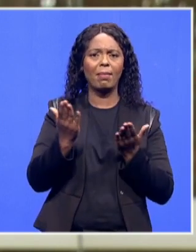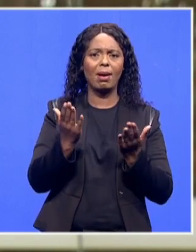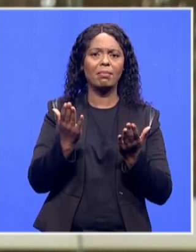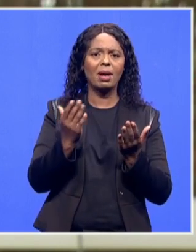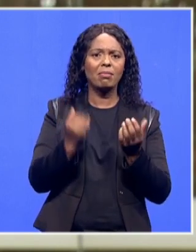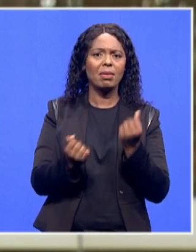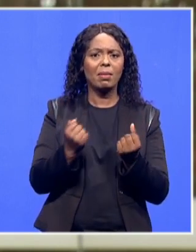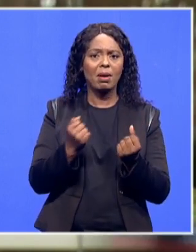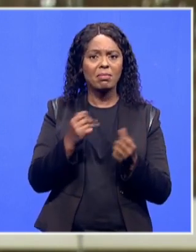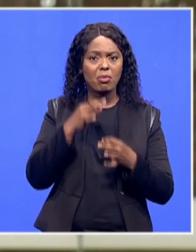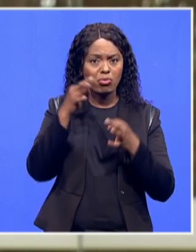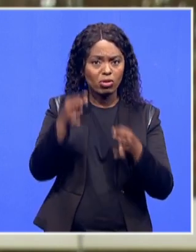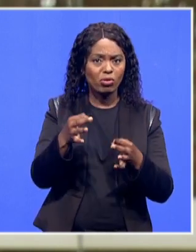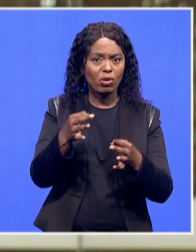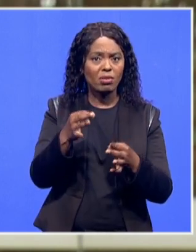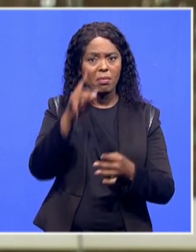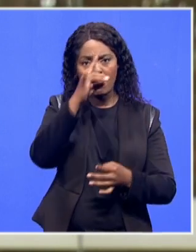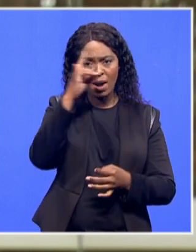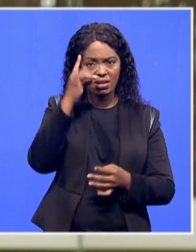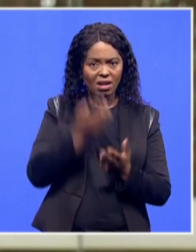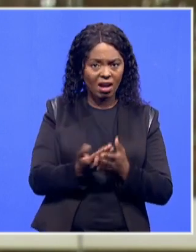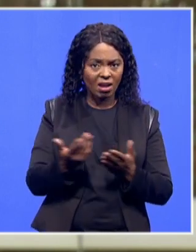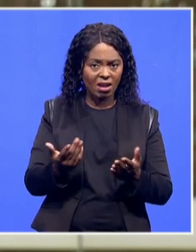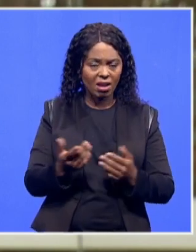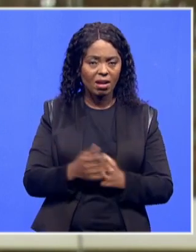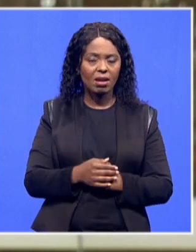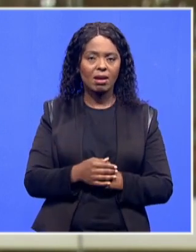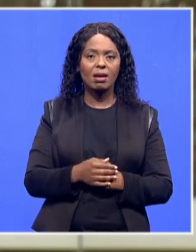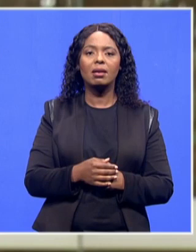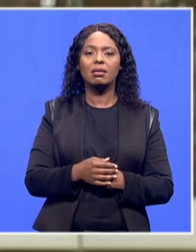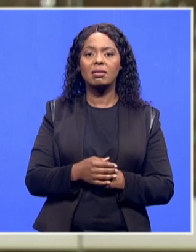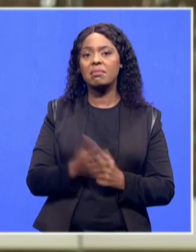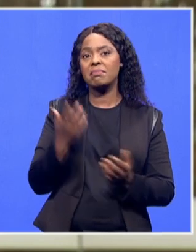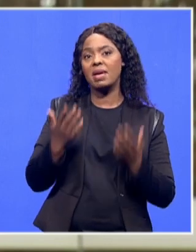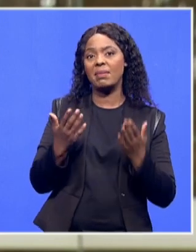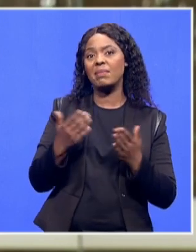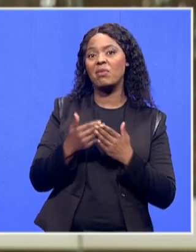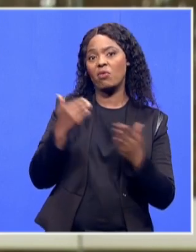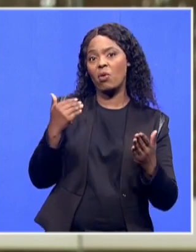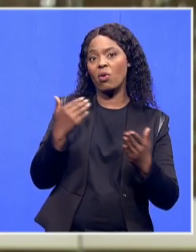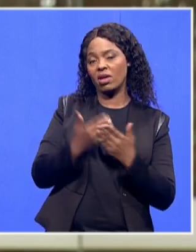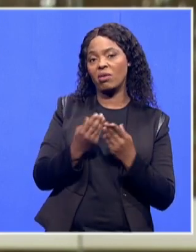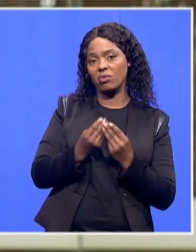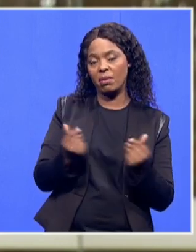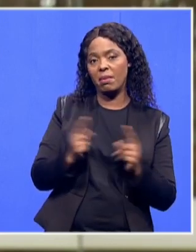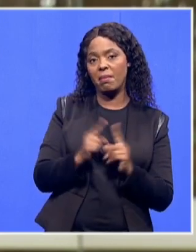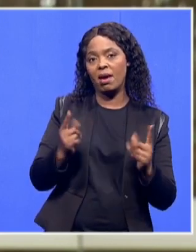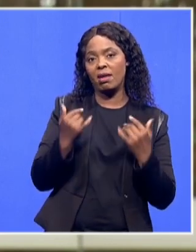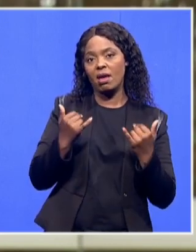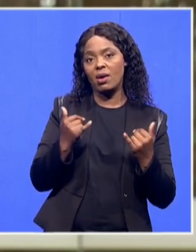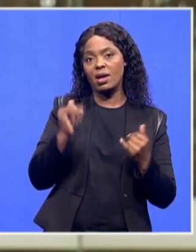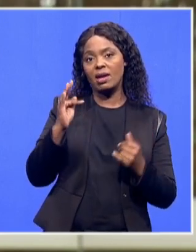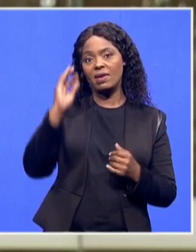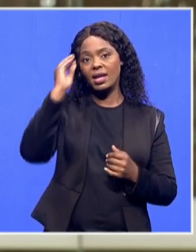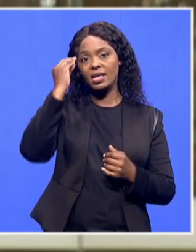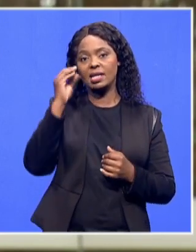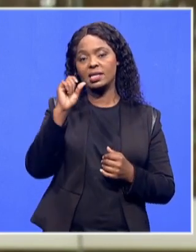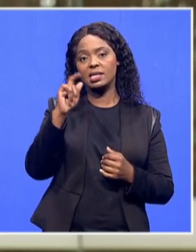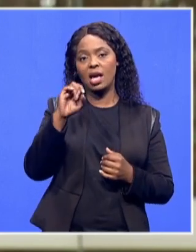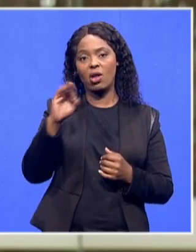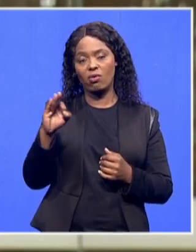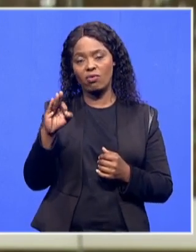another postponement in March? Maybe they will deal with it before, but obviously SANEF is interested in this matter as